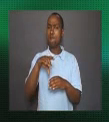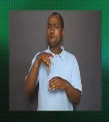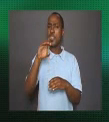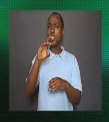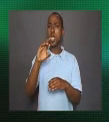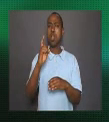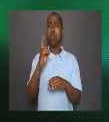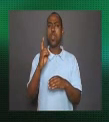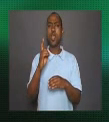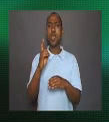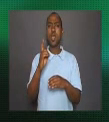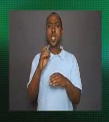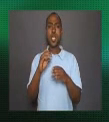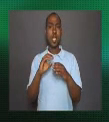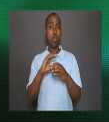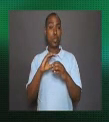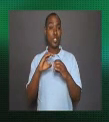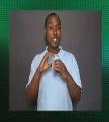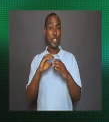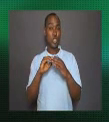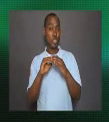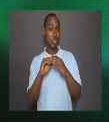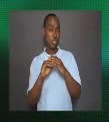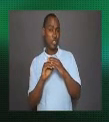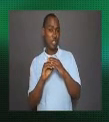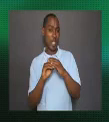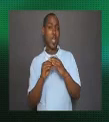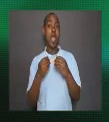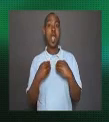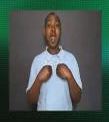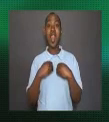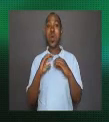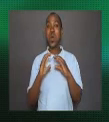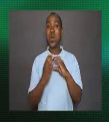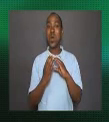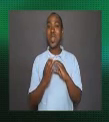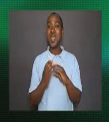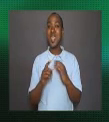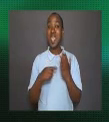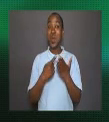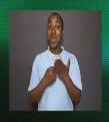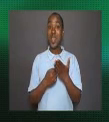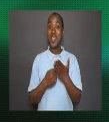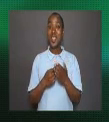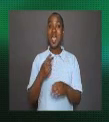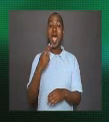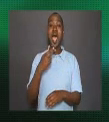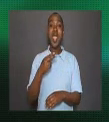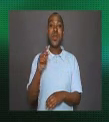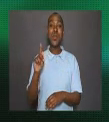than the concentration of the solution inside the cell, it is